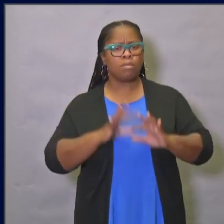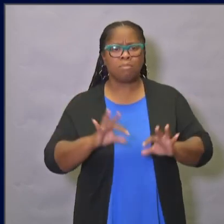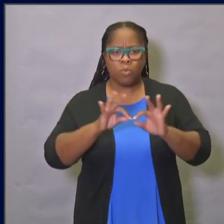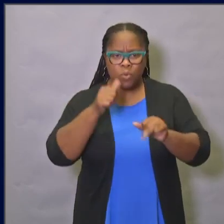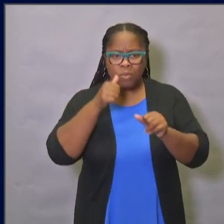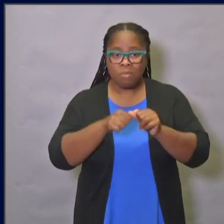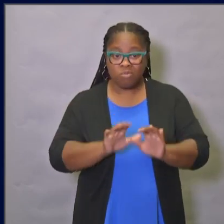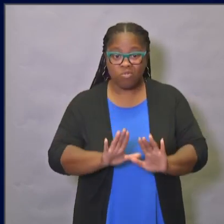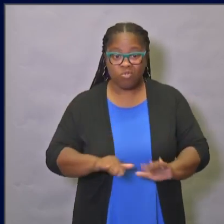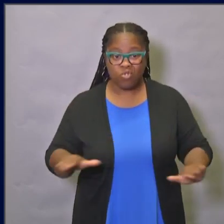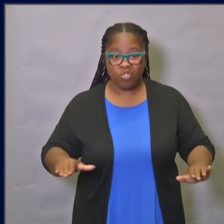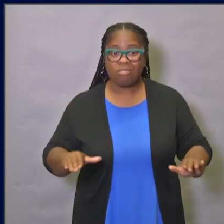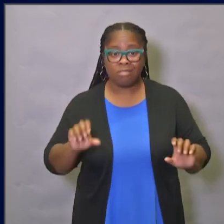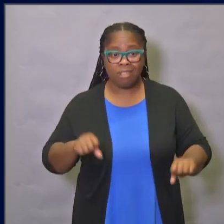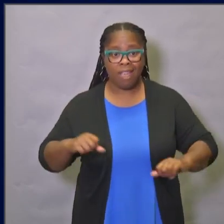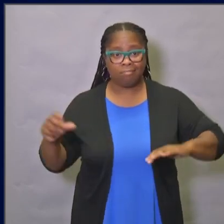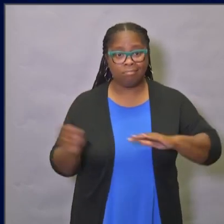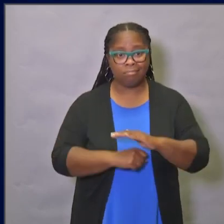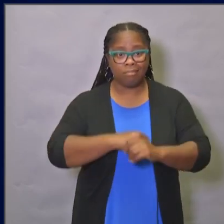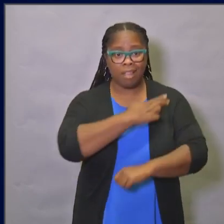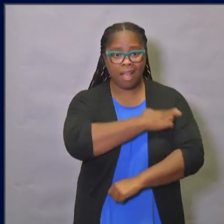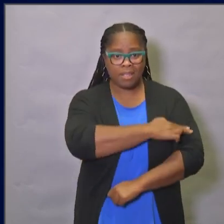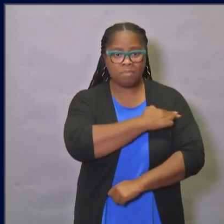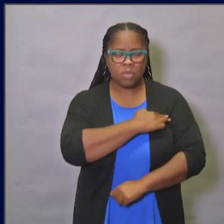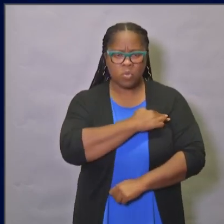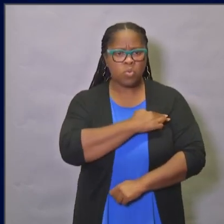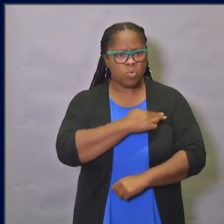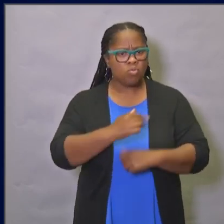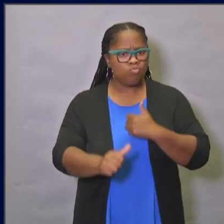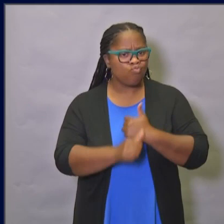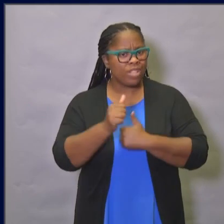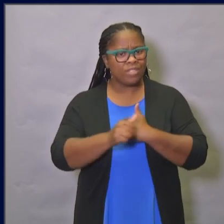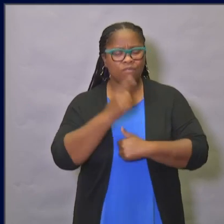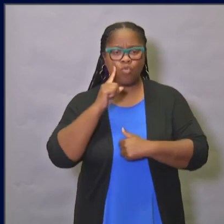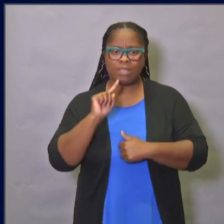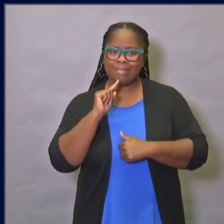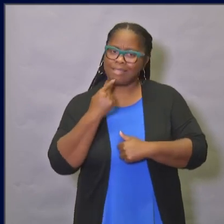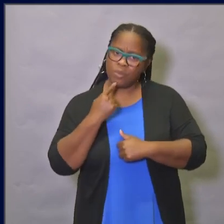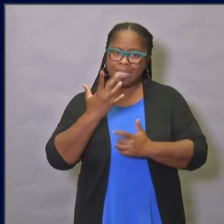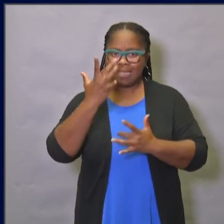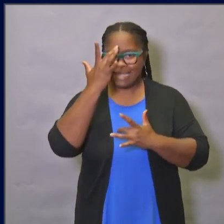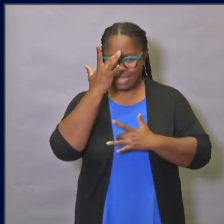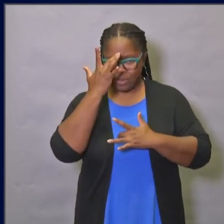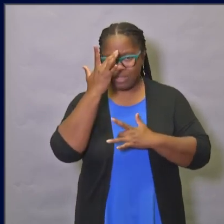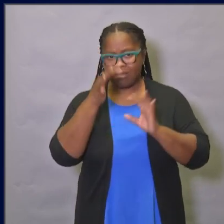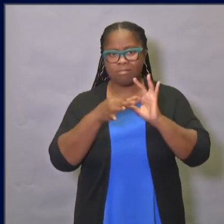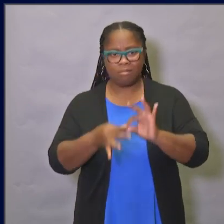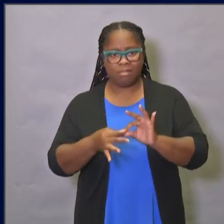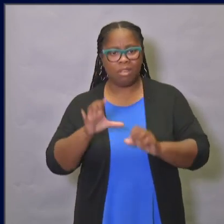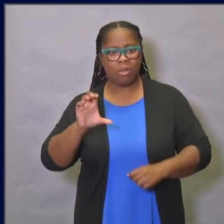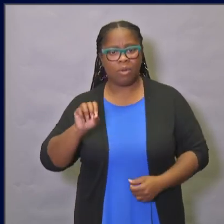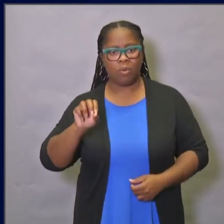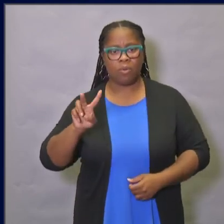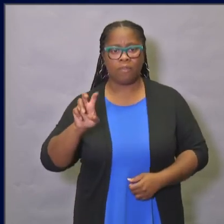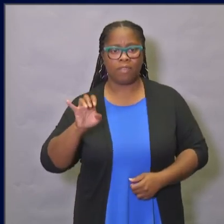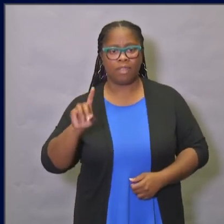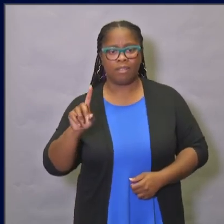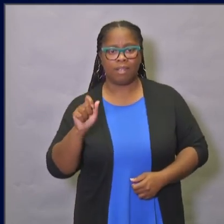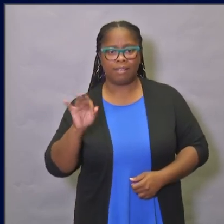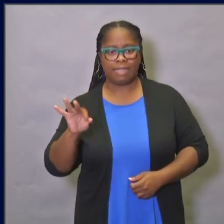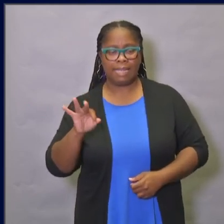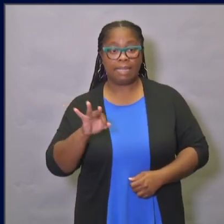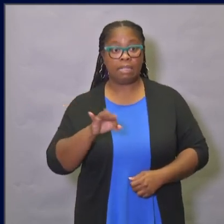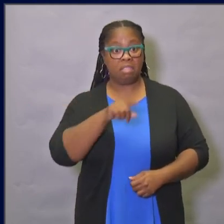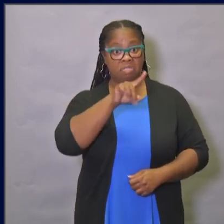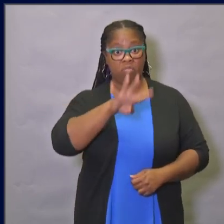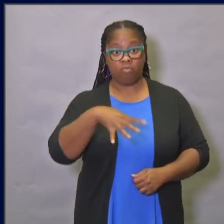that children are hospitalized and they're at risk for serious illness from COVID-19. This graph does show us by